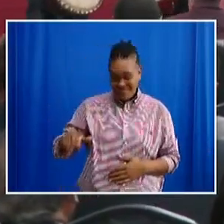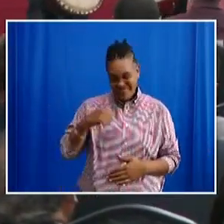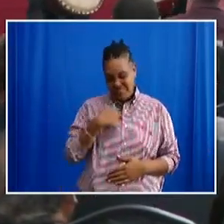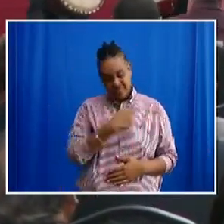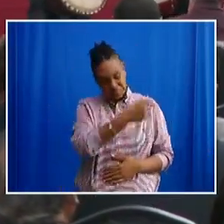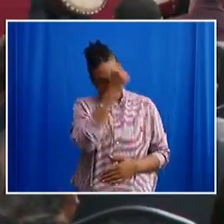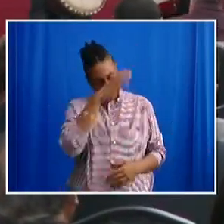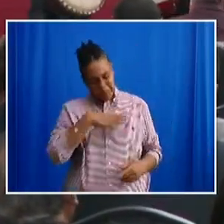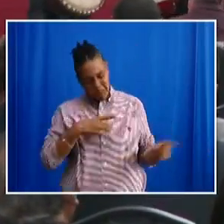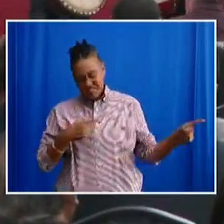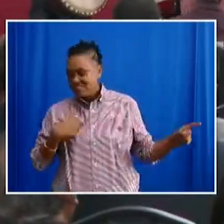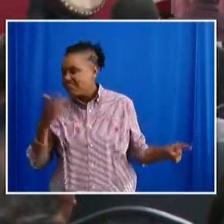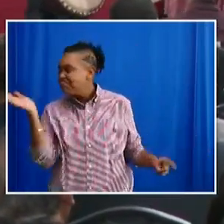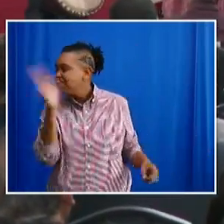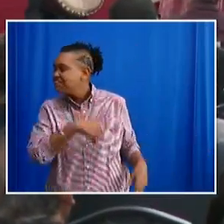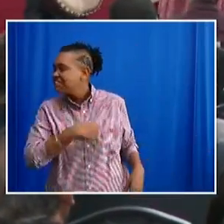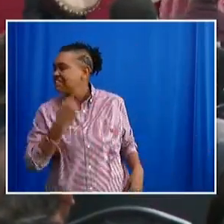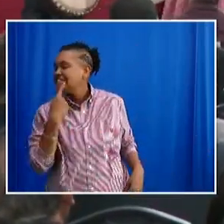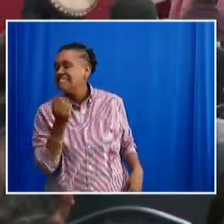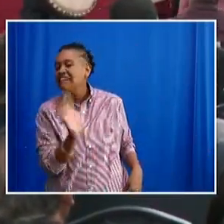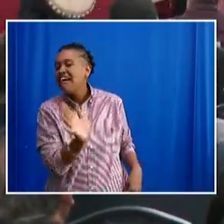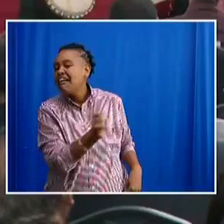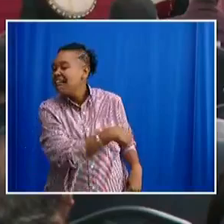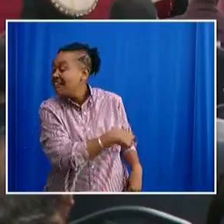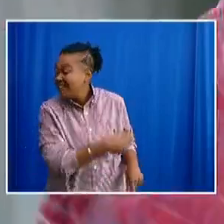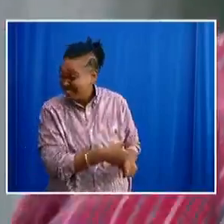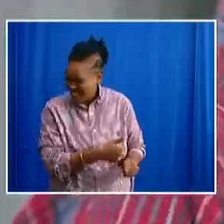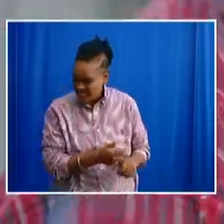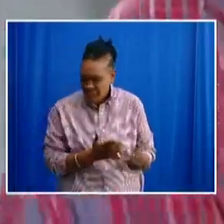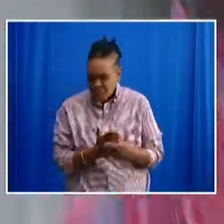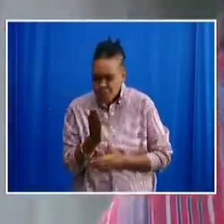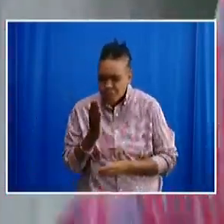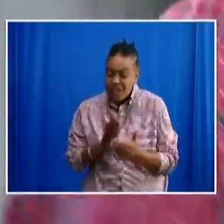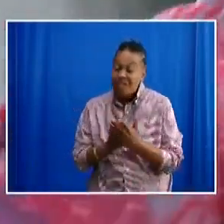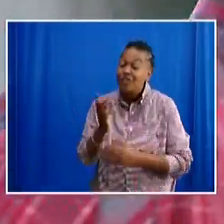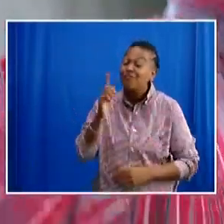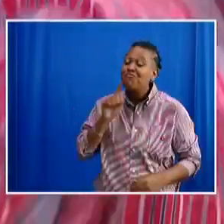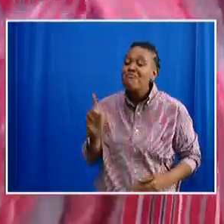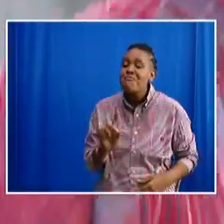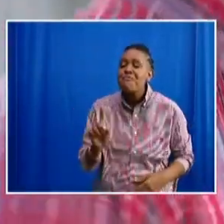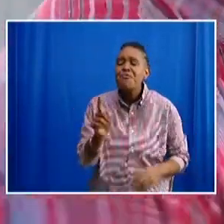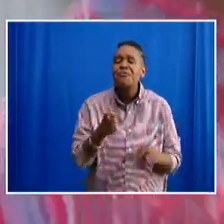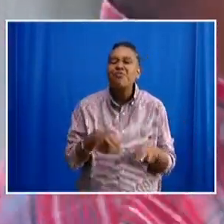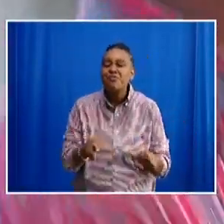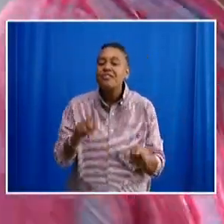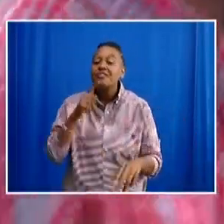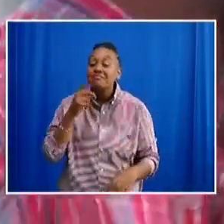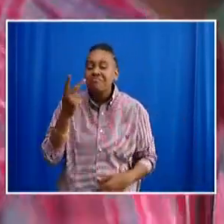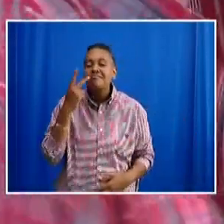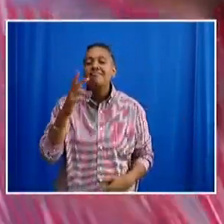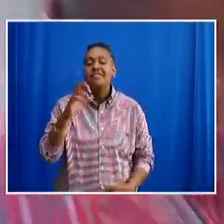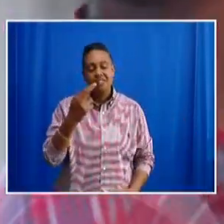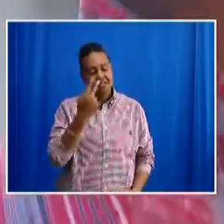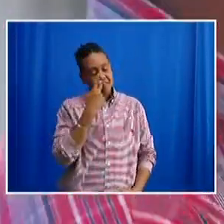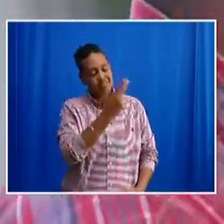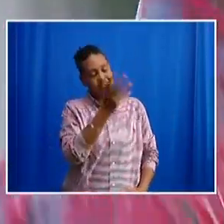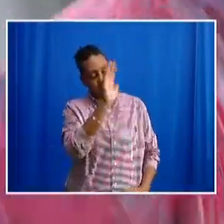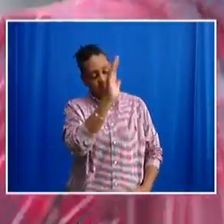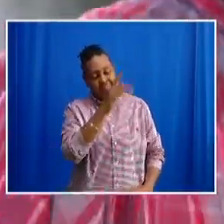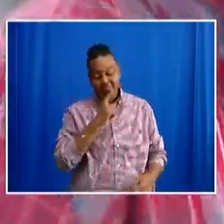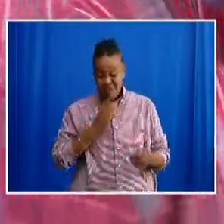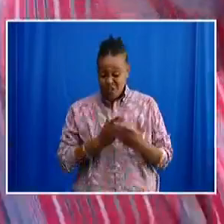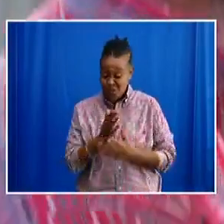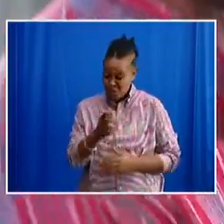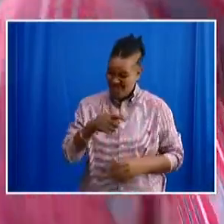we no chat to them. Sing Charlie Molly call you. Right through the rocky road to sing Charlie Molly call you.